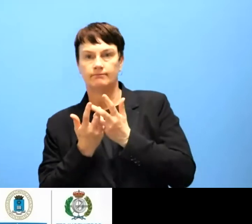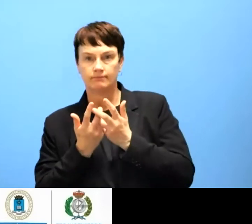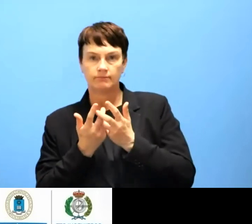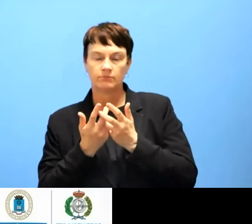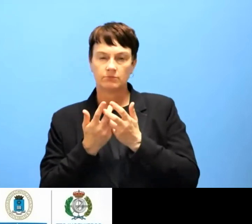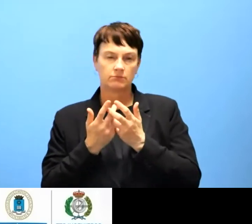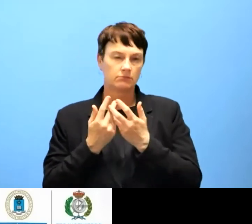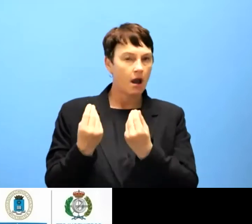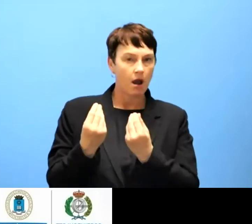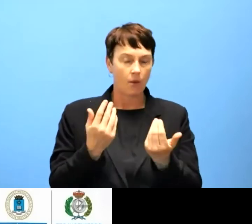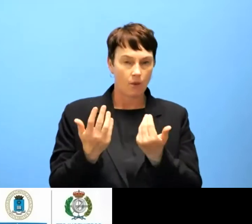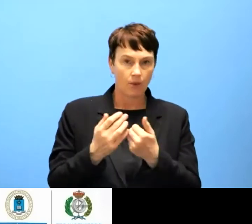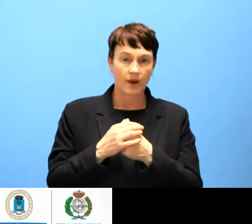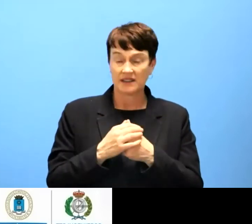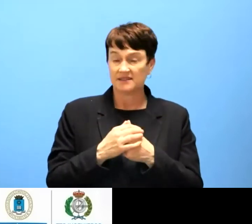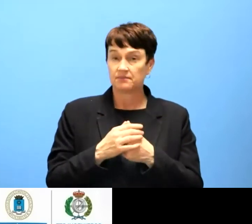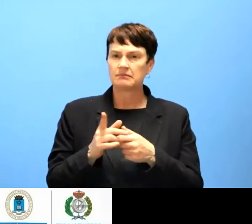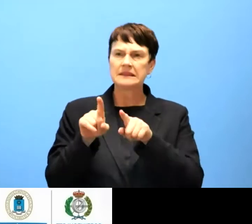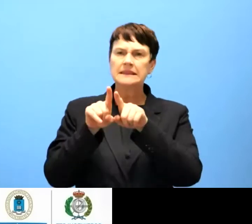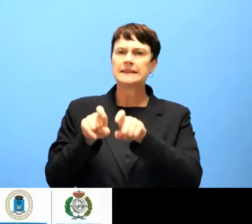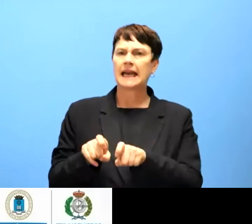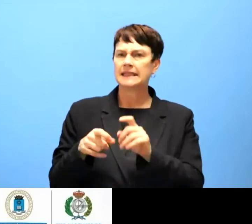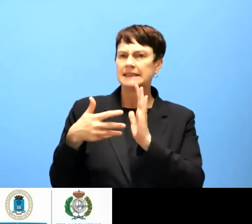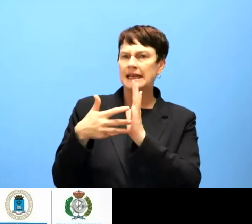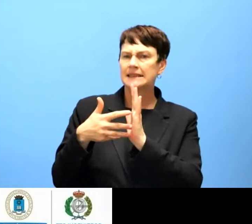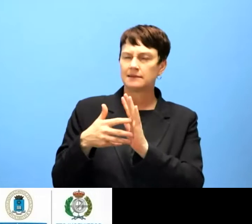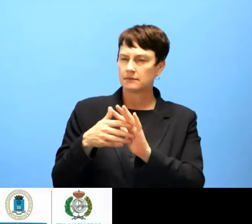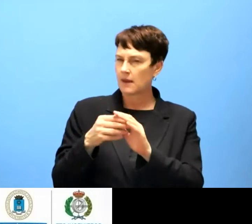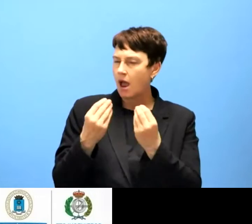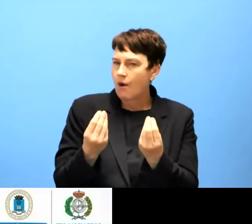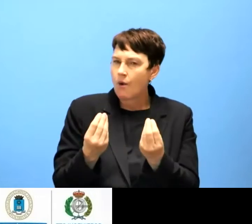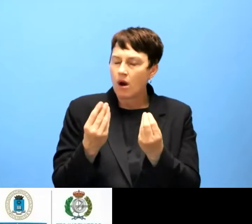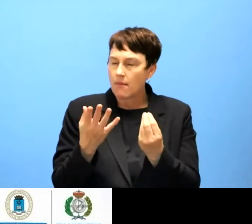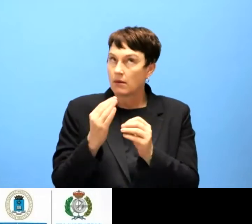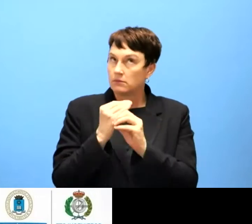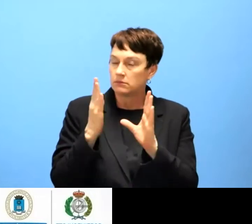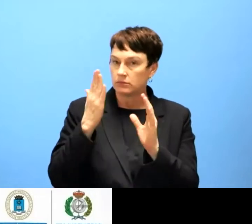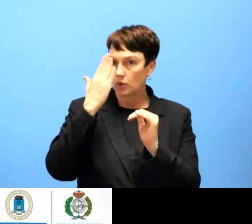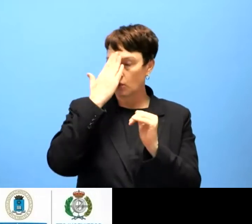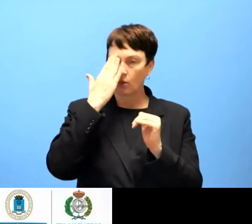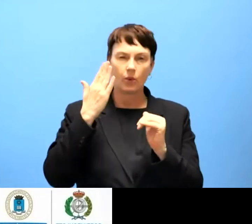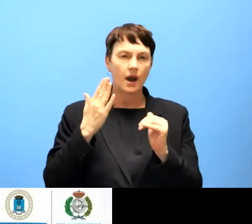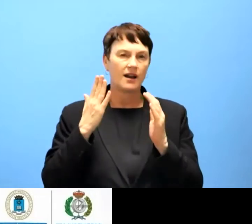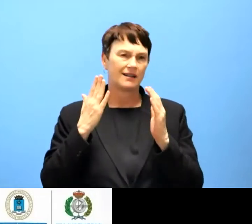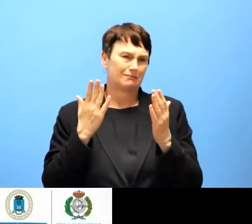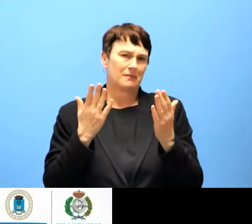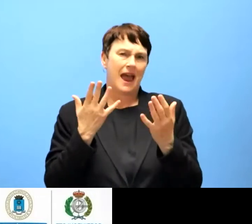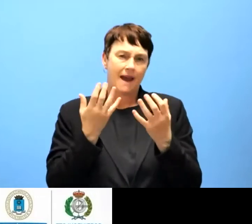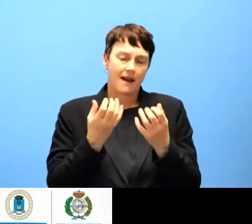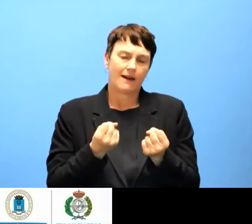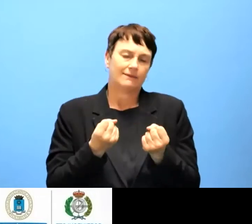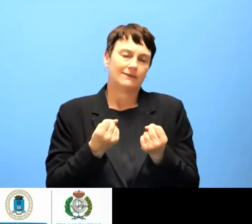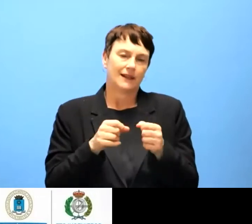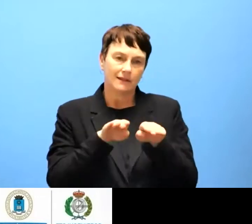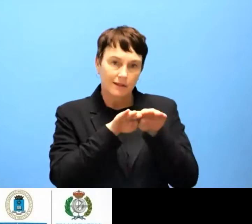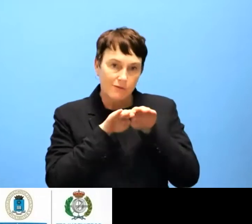for the requirements, and more specifically the non-WCAG requirements, which are less known, less common. I mean, let's work on